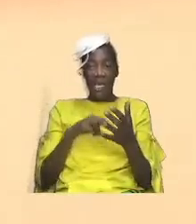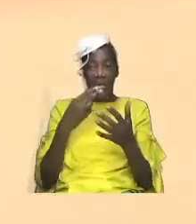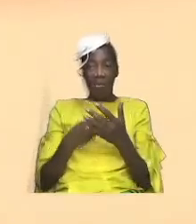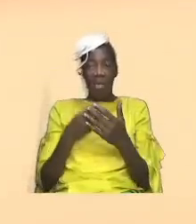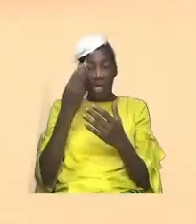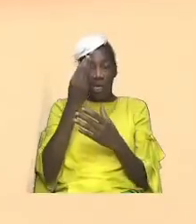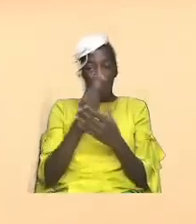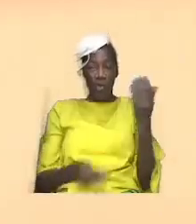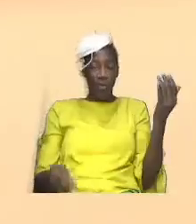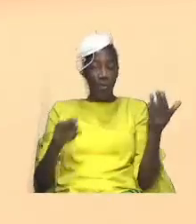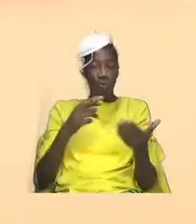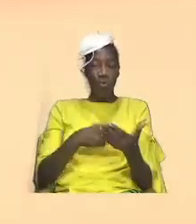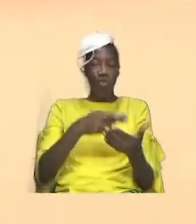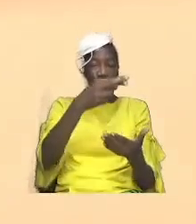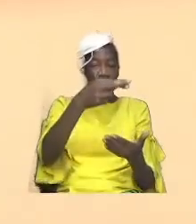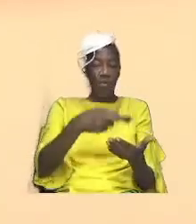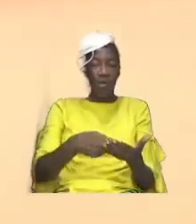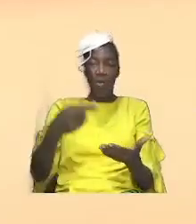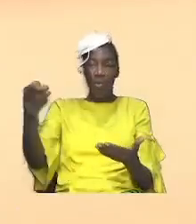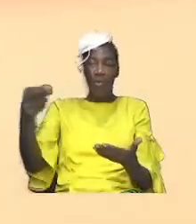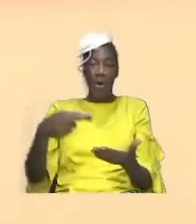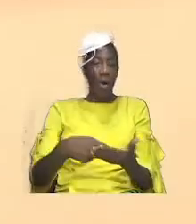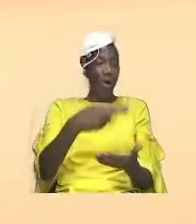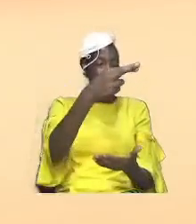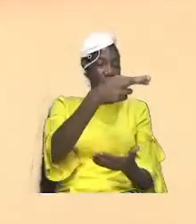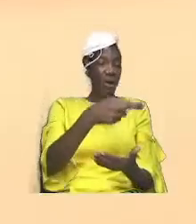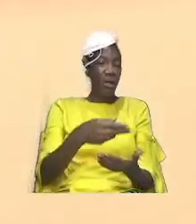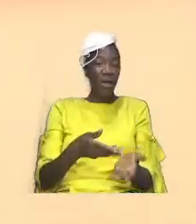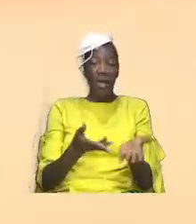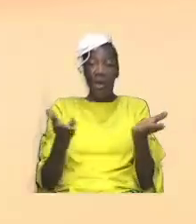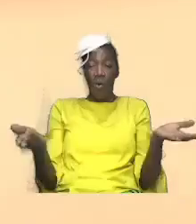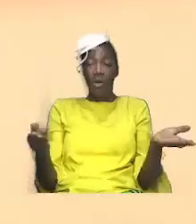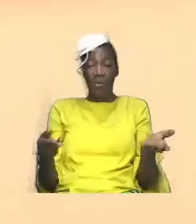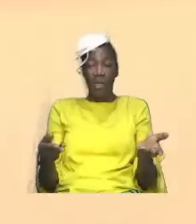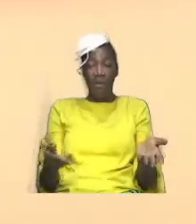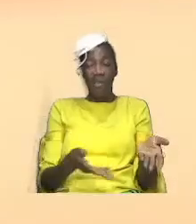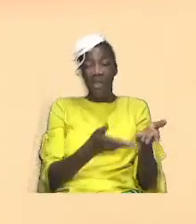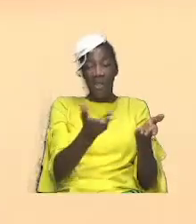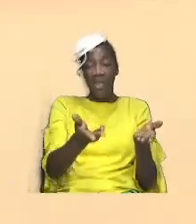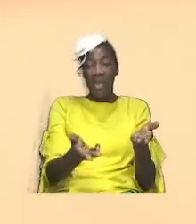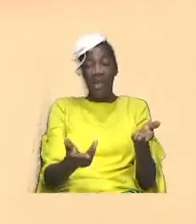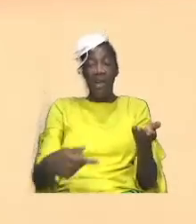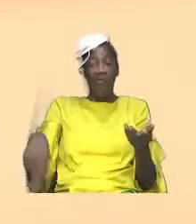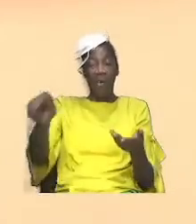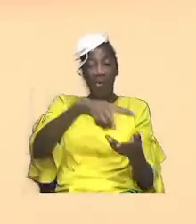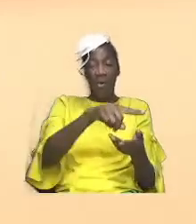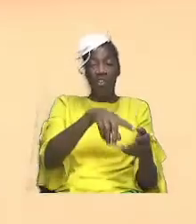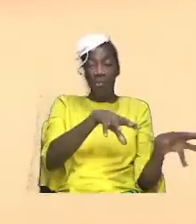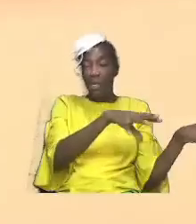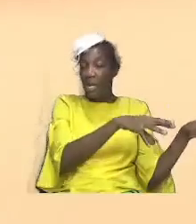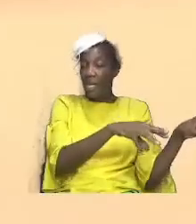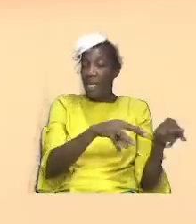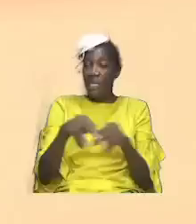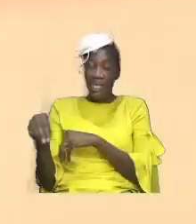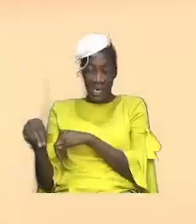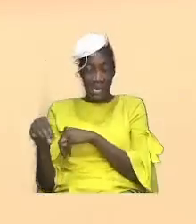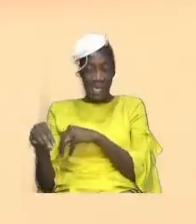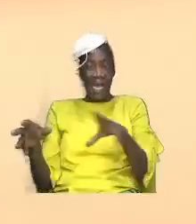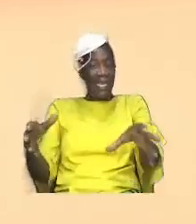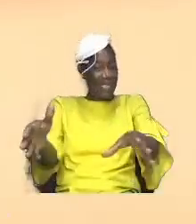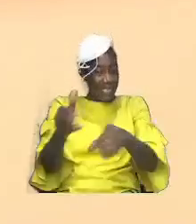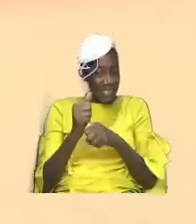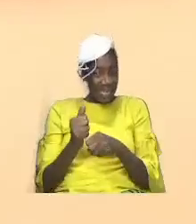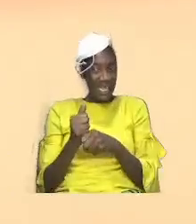rewards. What would have been there for us would have been taken away, so we won't lose our salvation because we are there